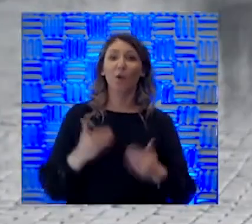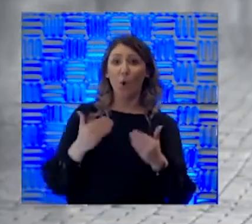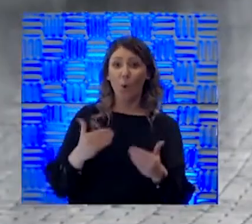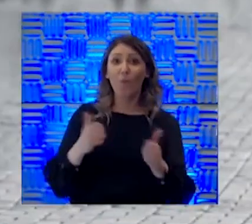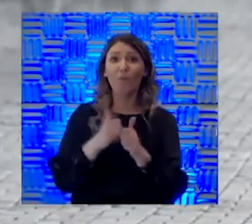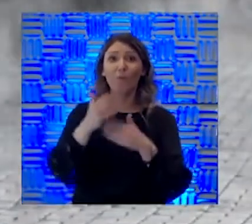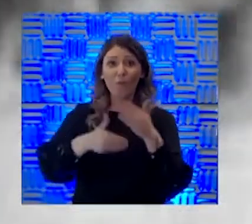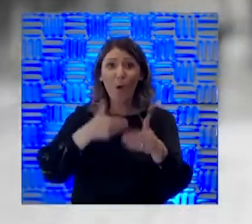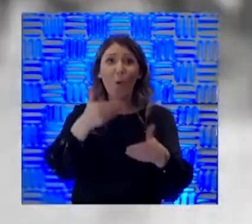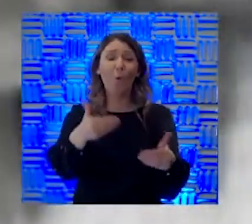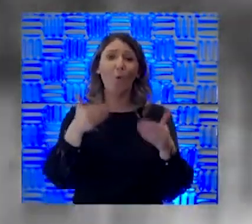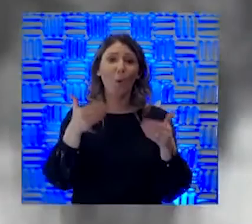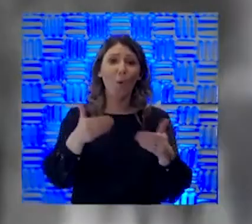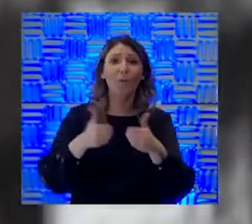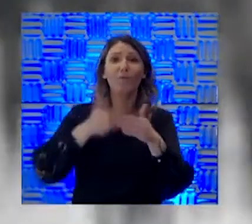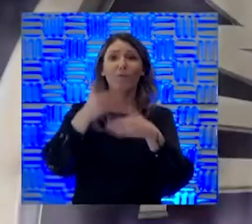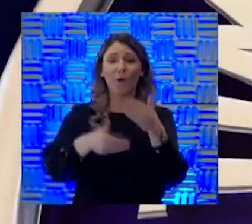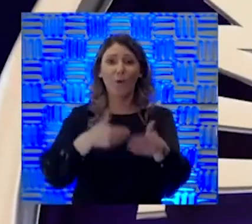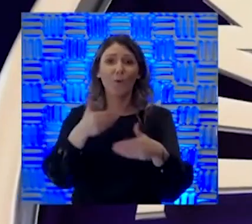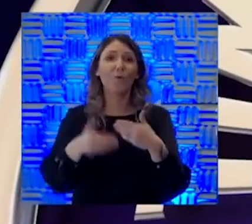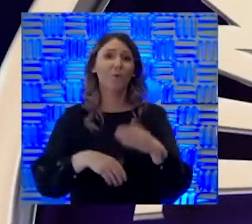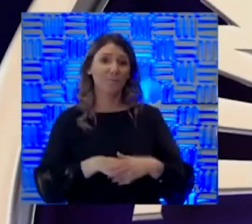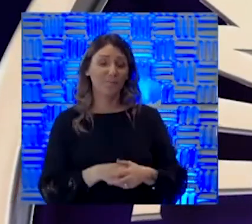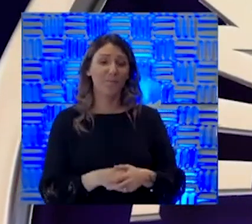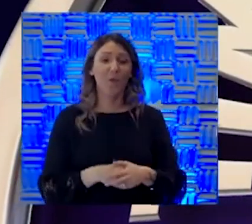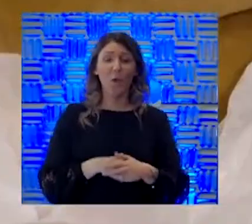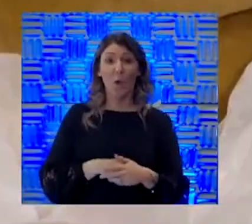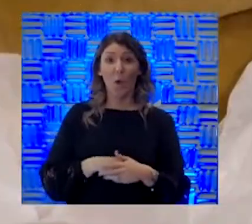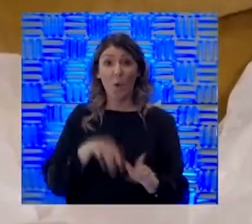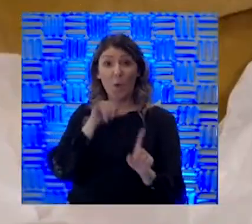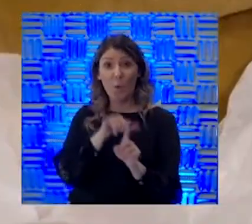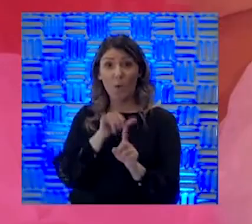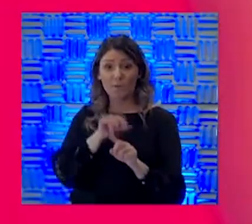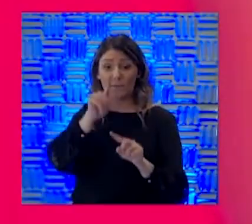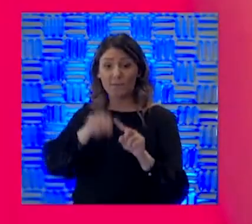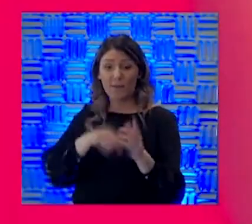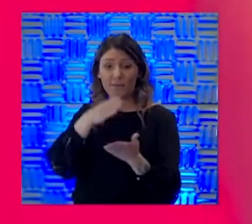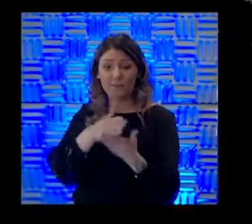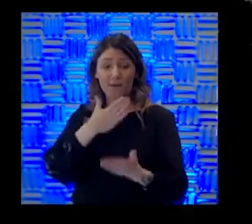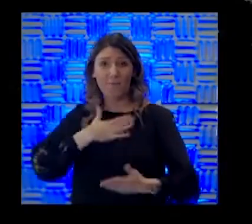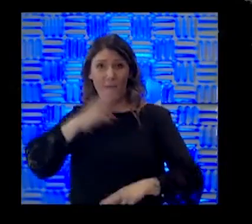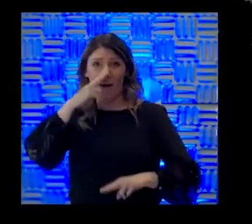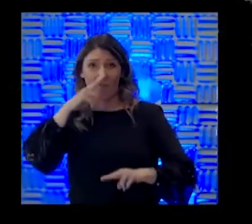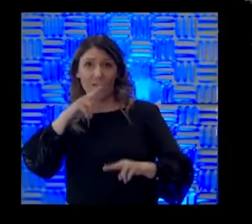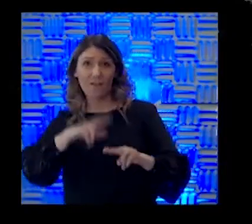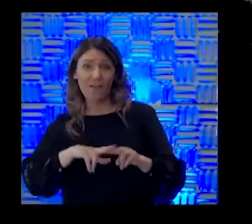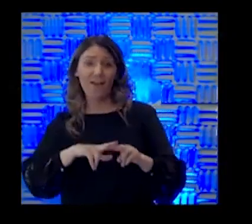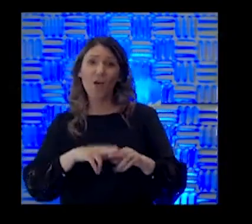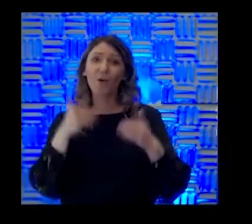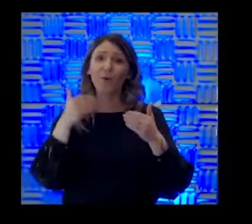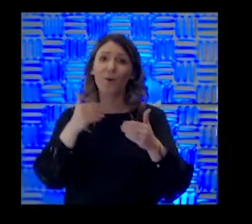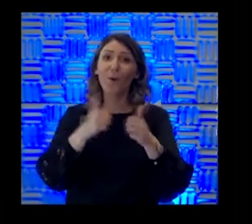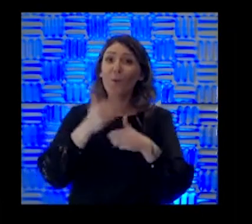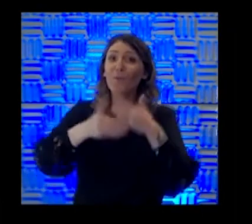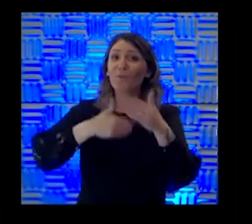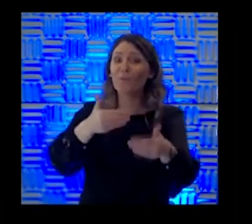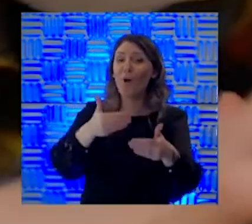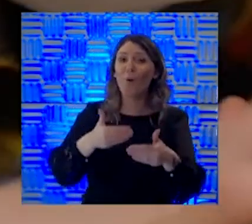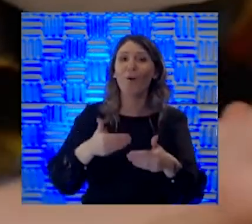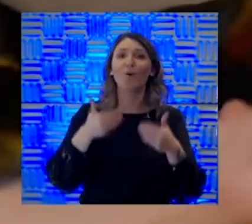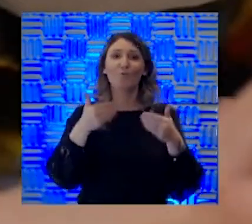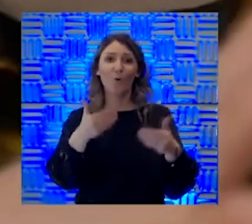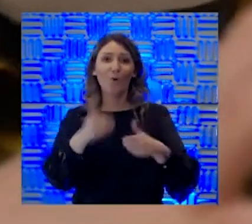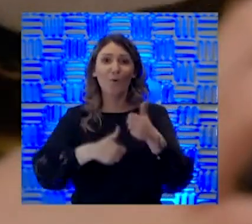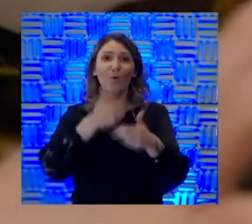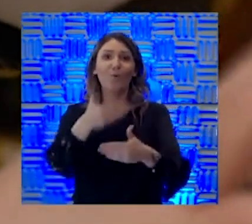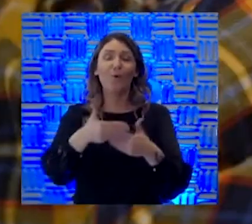I'll go with a flow. Go with a flow. Quarantine can't stop my fun. Nah, go with a flow. Go with a